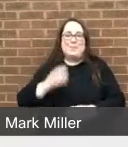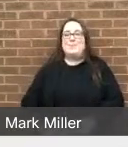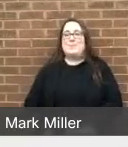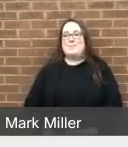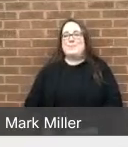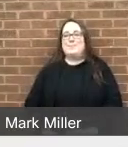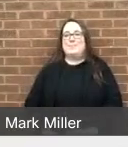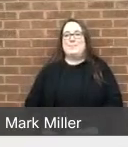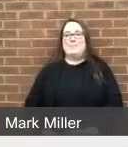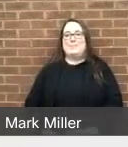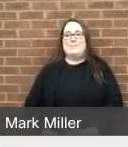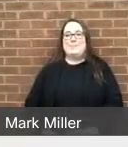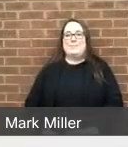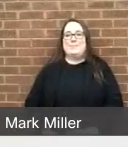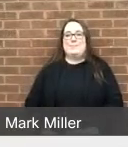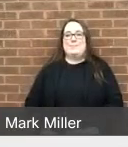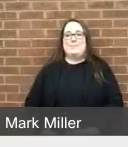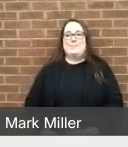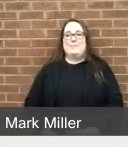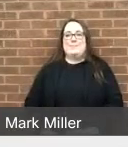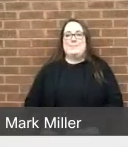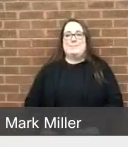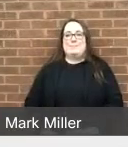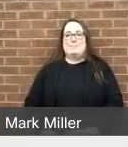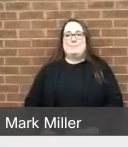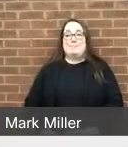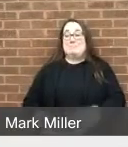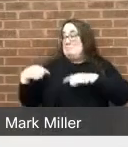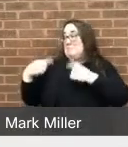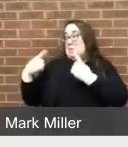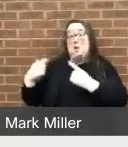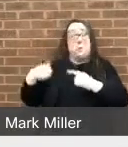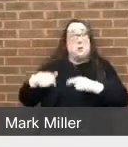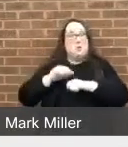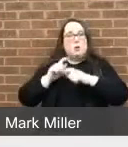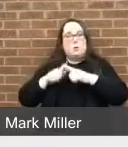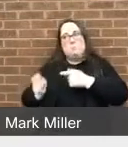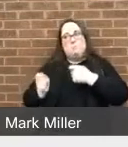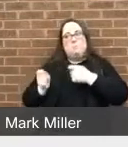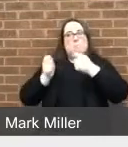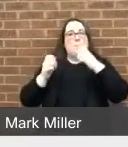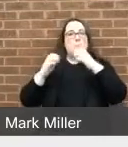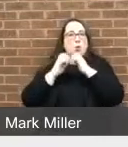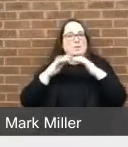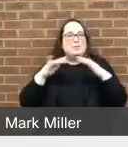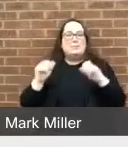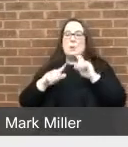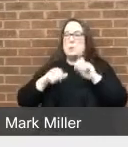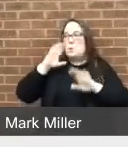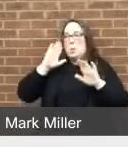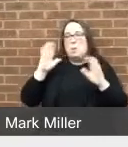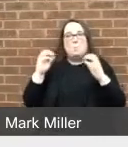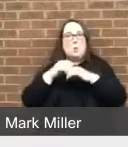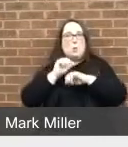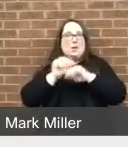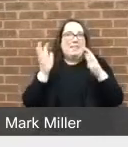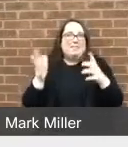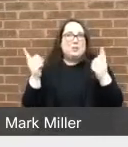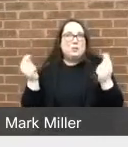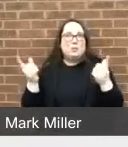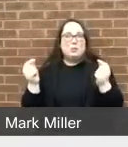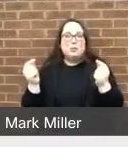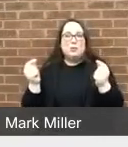And while we've made great strides in building a diverse community, we recognize there is always more work to be done to have an